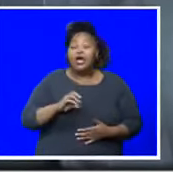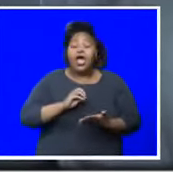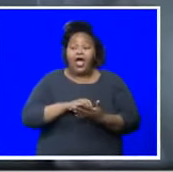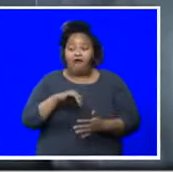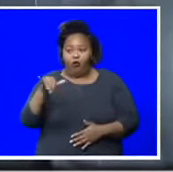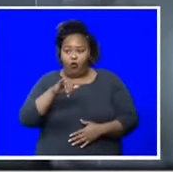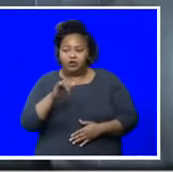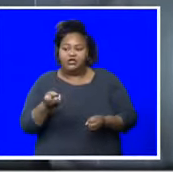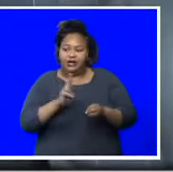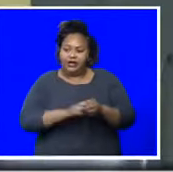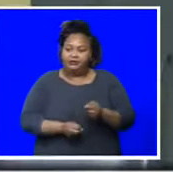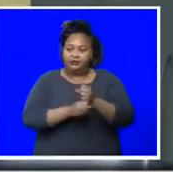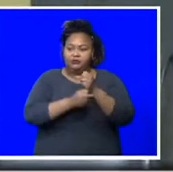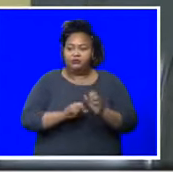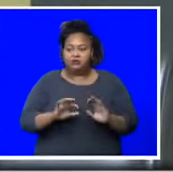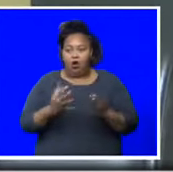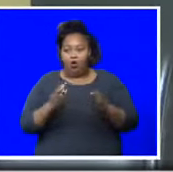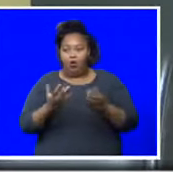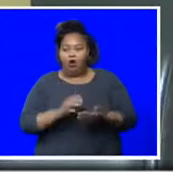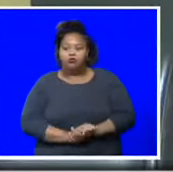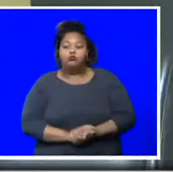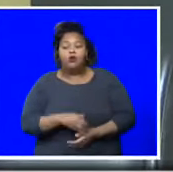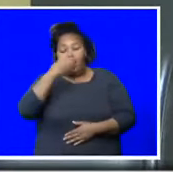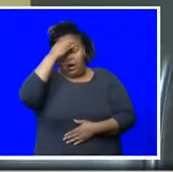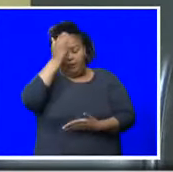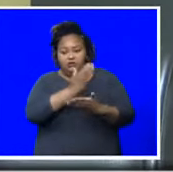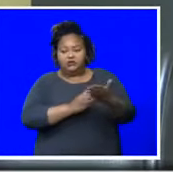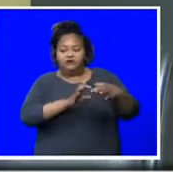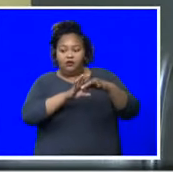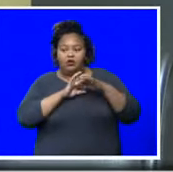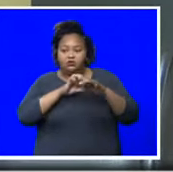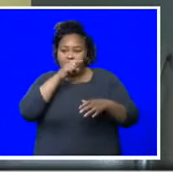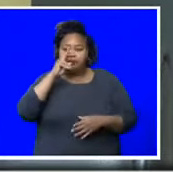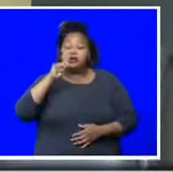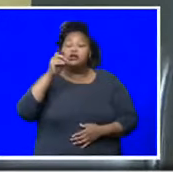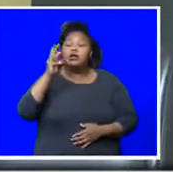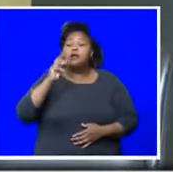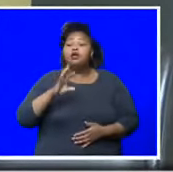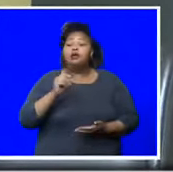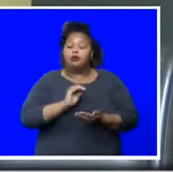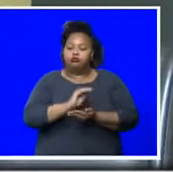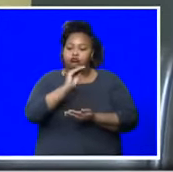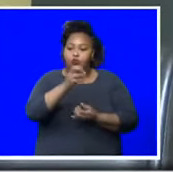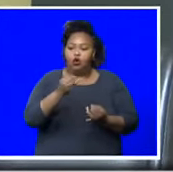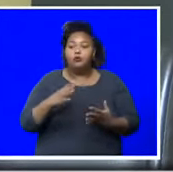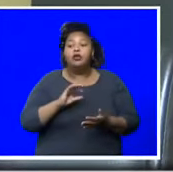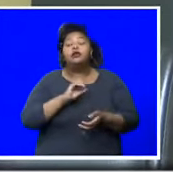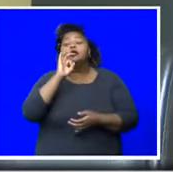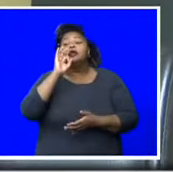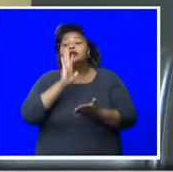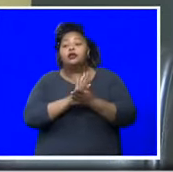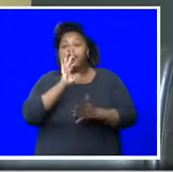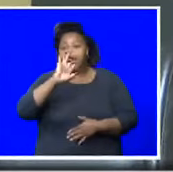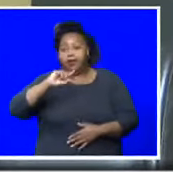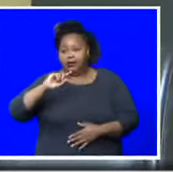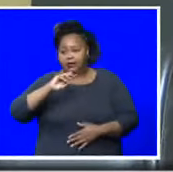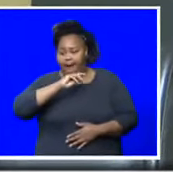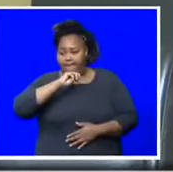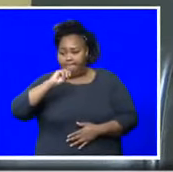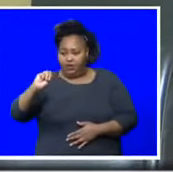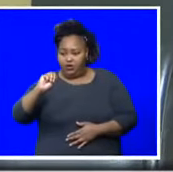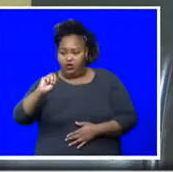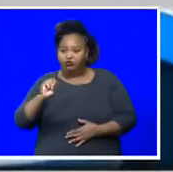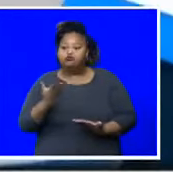hlakalo yita ukhipha imali engangetigidzi letilishumi nakuthathu nencenye temalangeni kubantu labangetulu kwa 18,000 labesuka